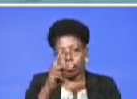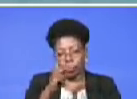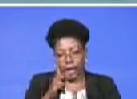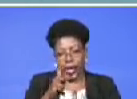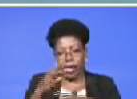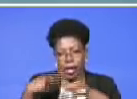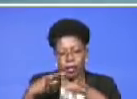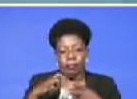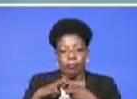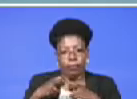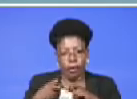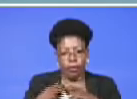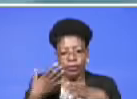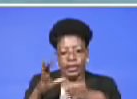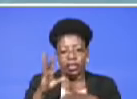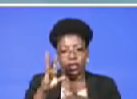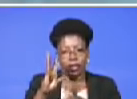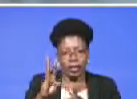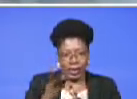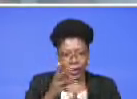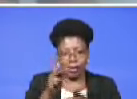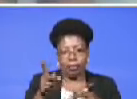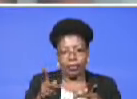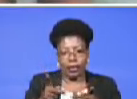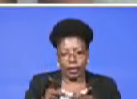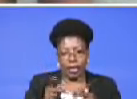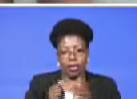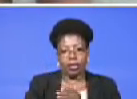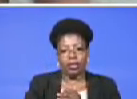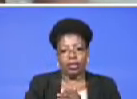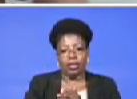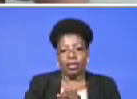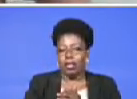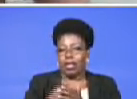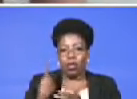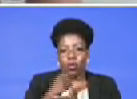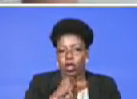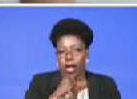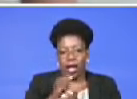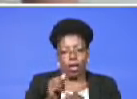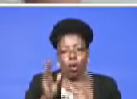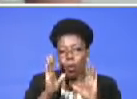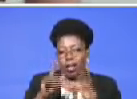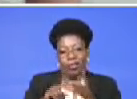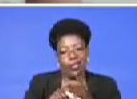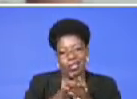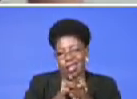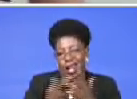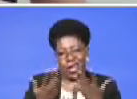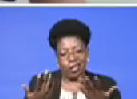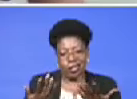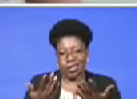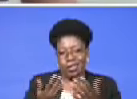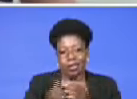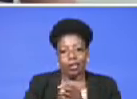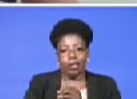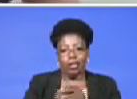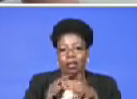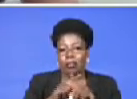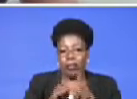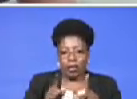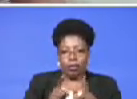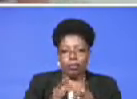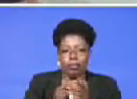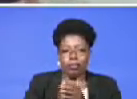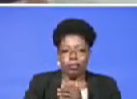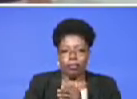some penalties, and finished 6th overall. We come out, we didn't have a great start, but we came out of the line pretty good and made a couple of